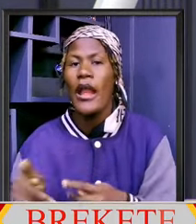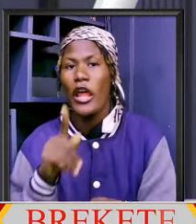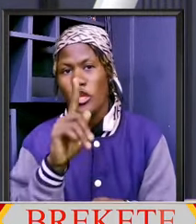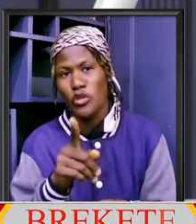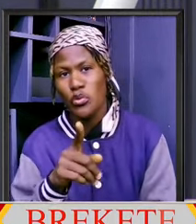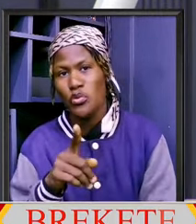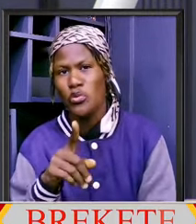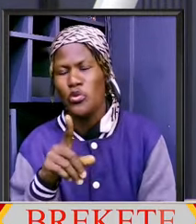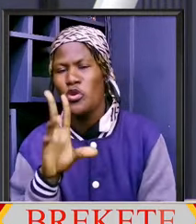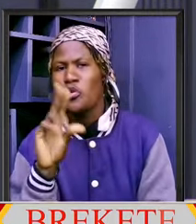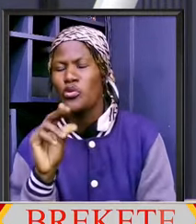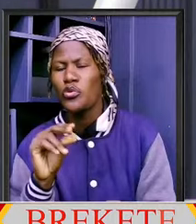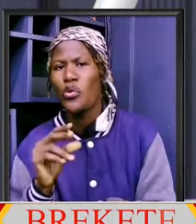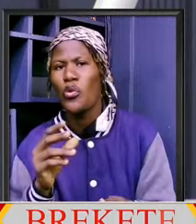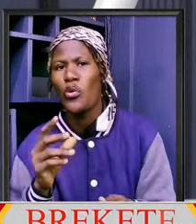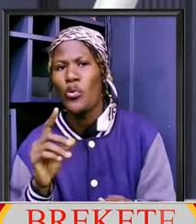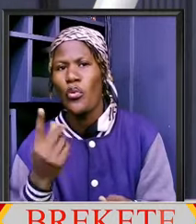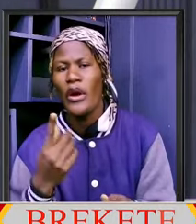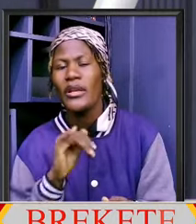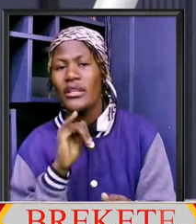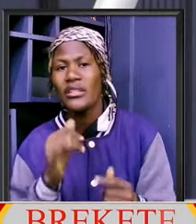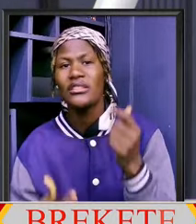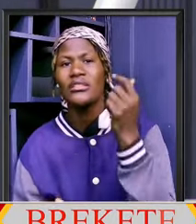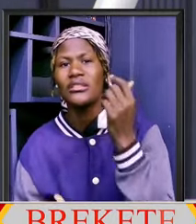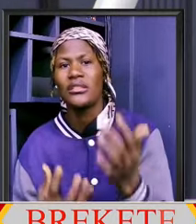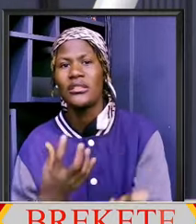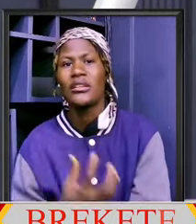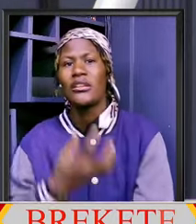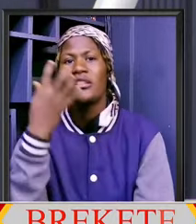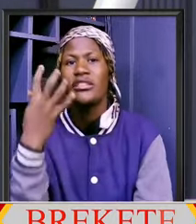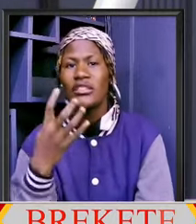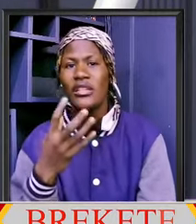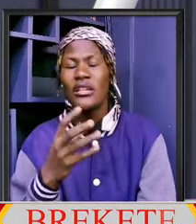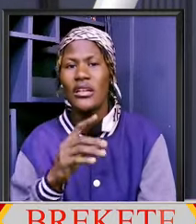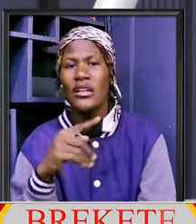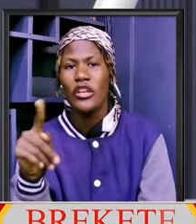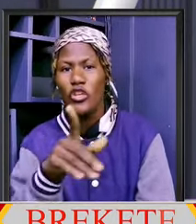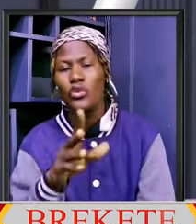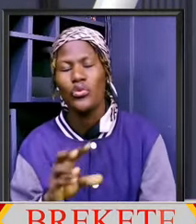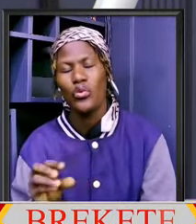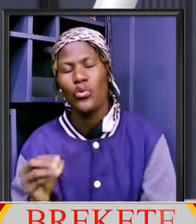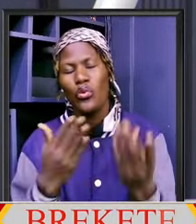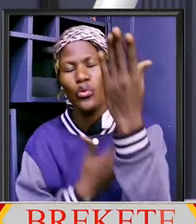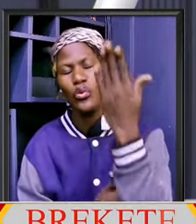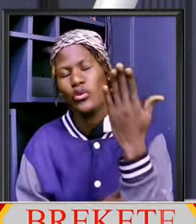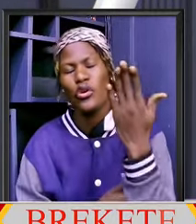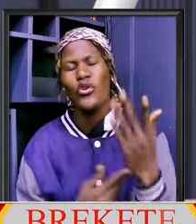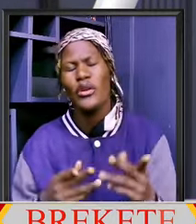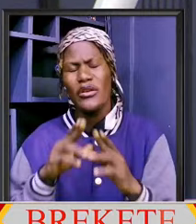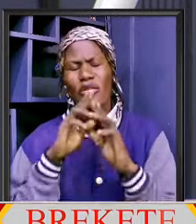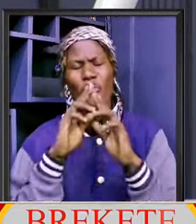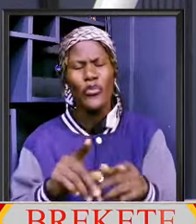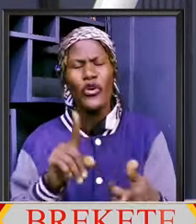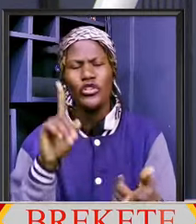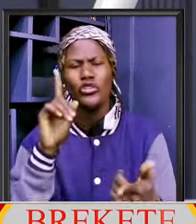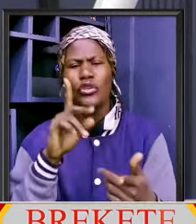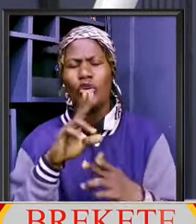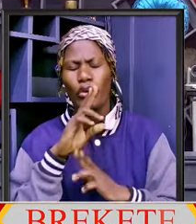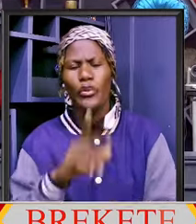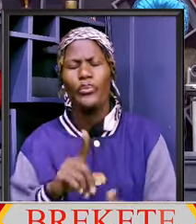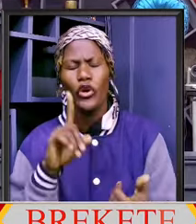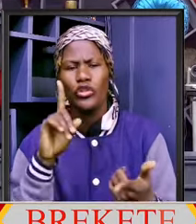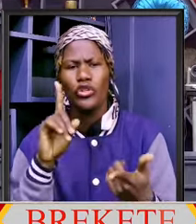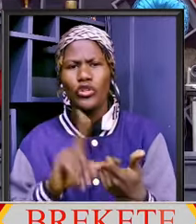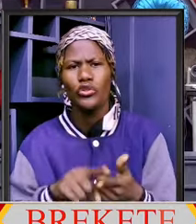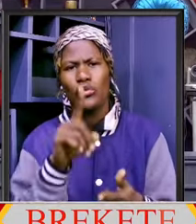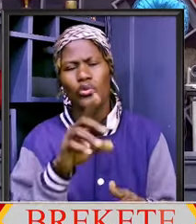No one is richer than you, O God. We report them to you, O God. Do unto them what they deserve.